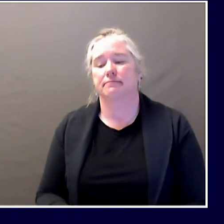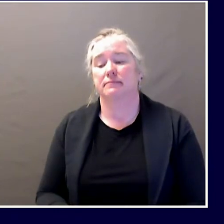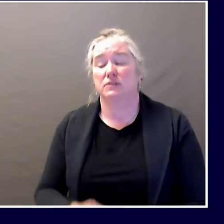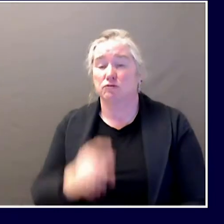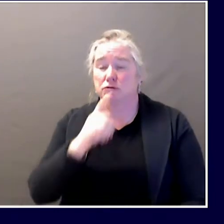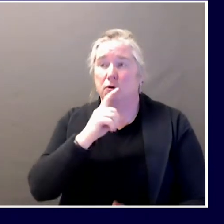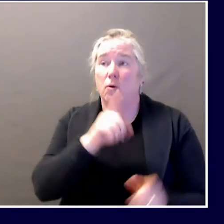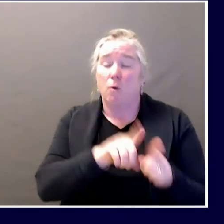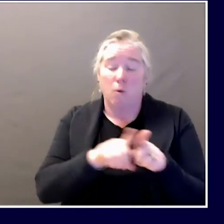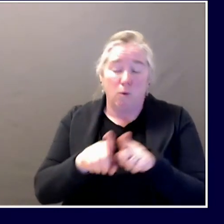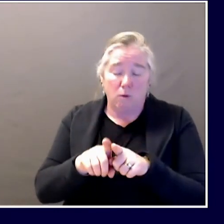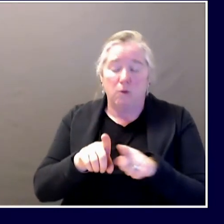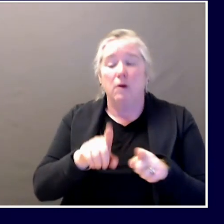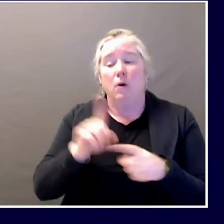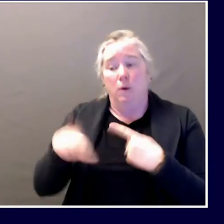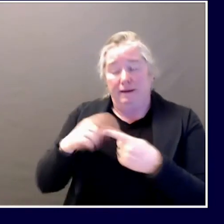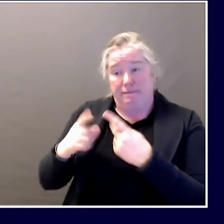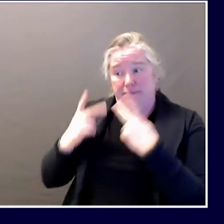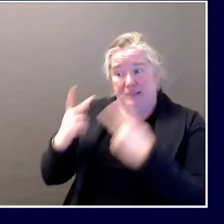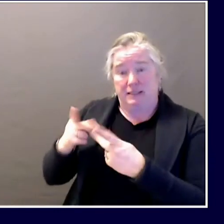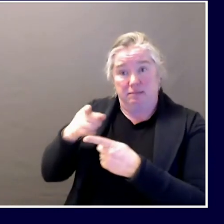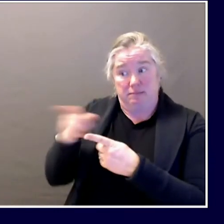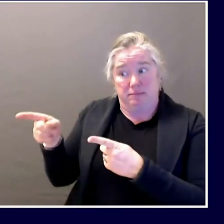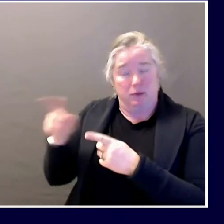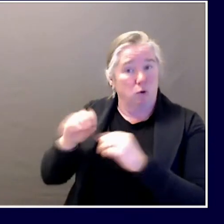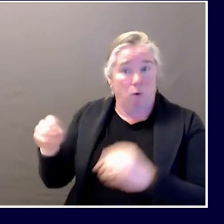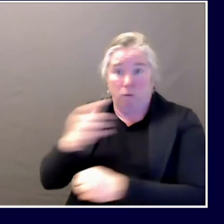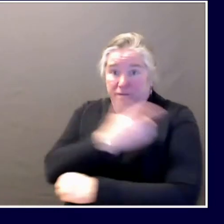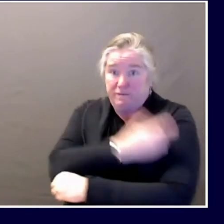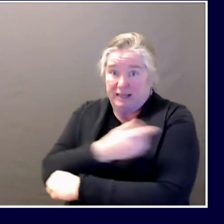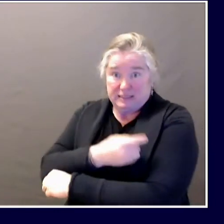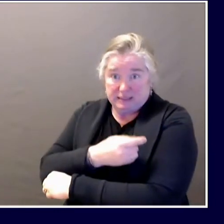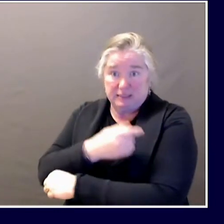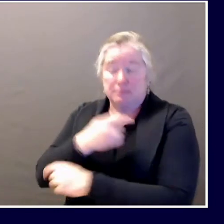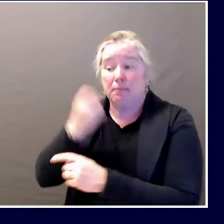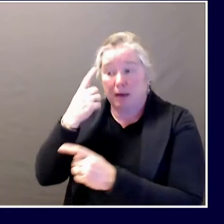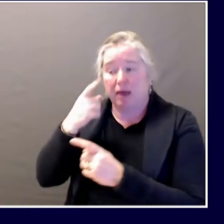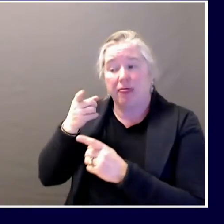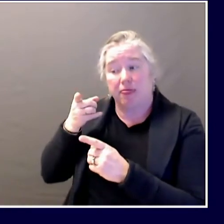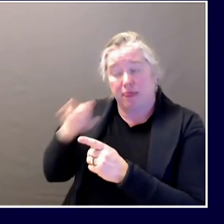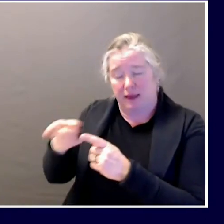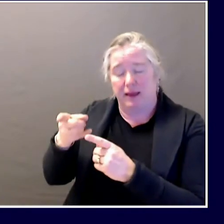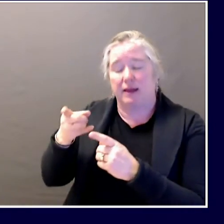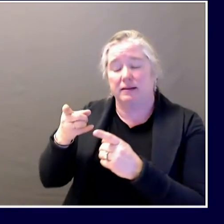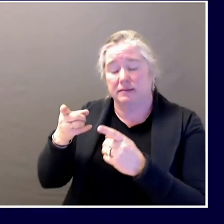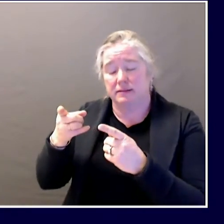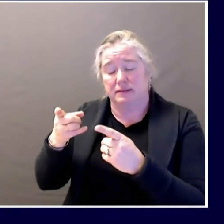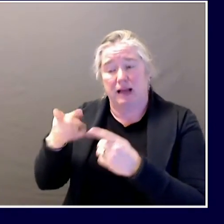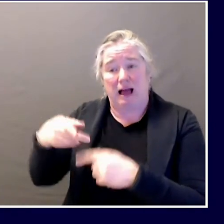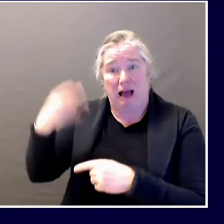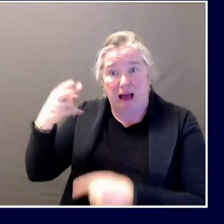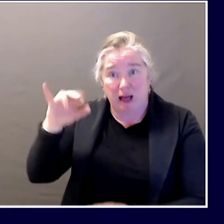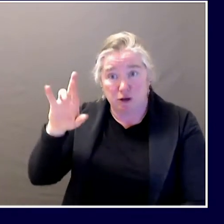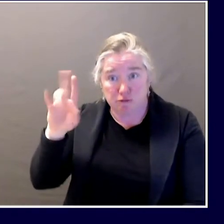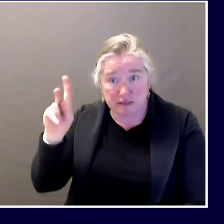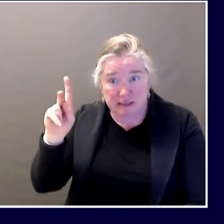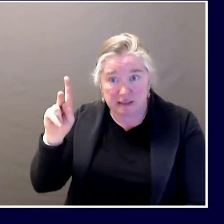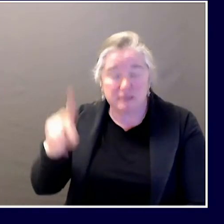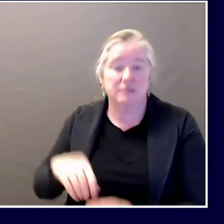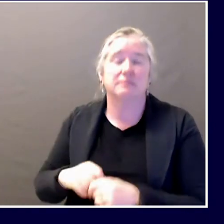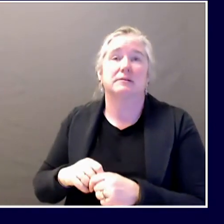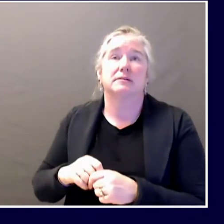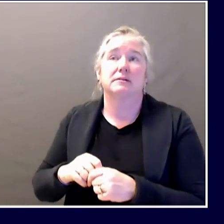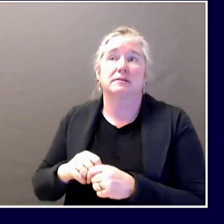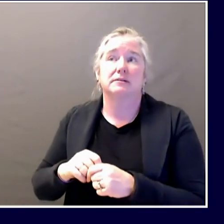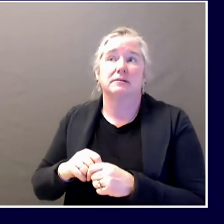who are either at a higher risk for severe COVID or visiting with folks who are unvaccinated from